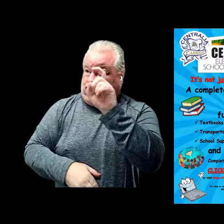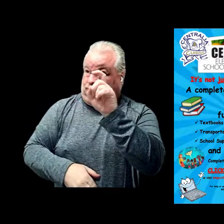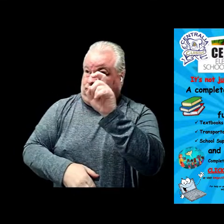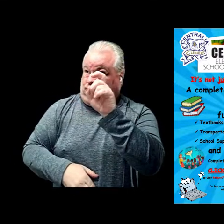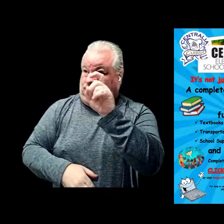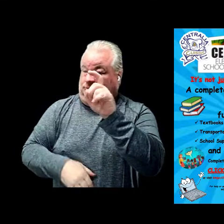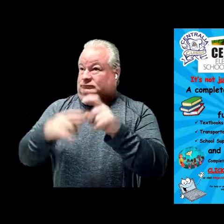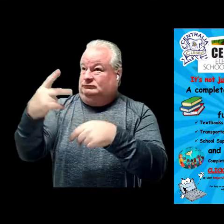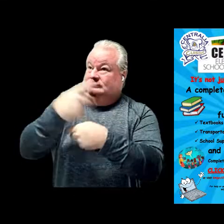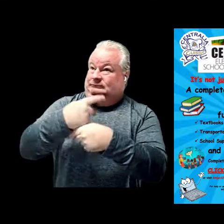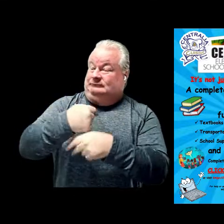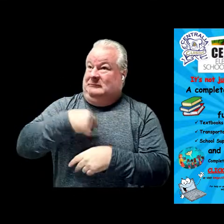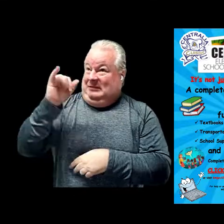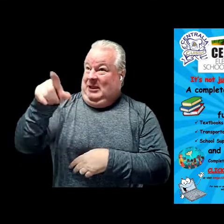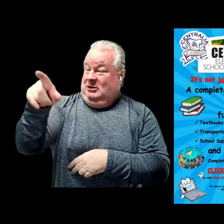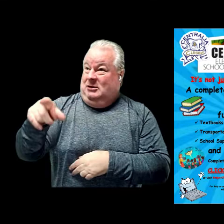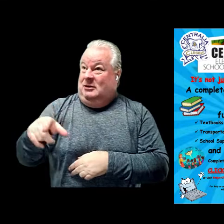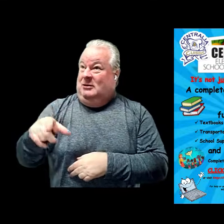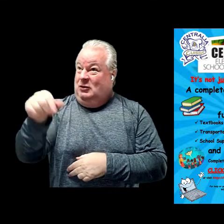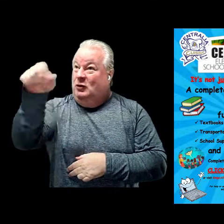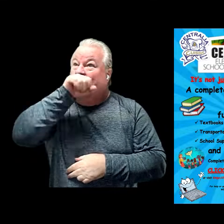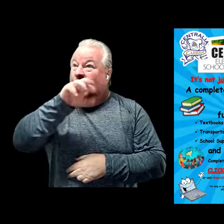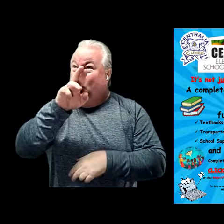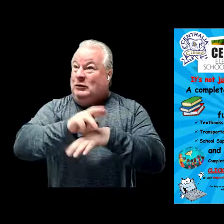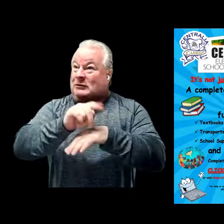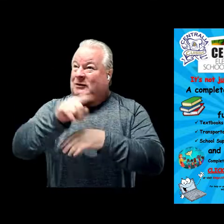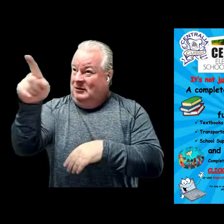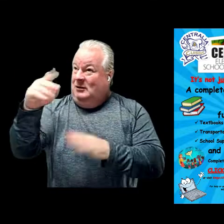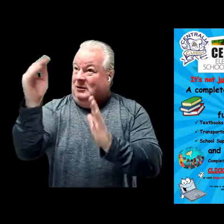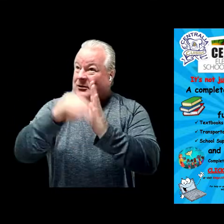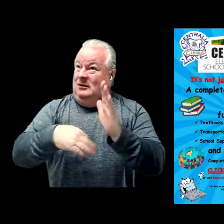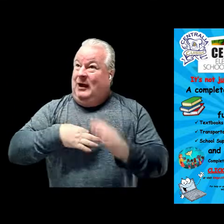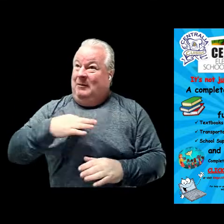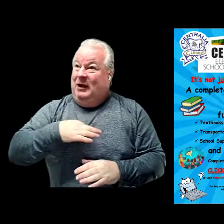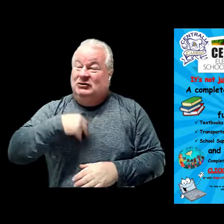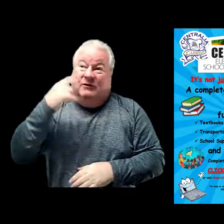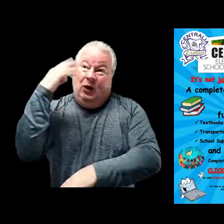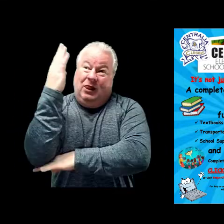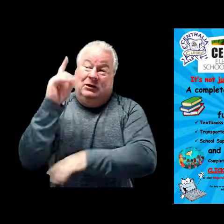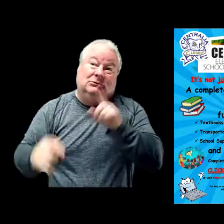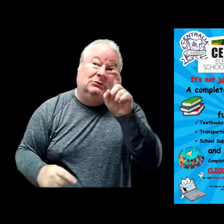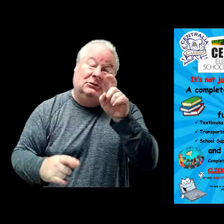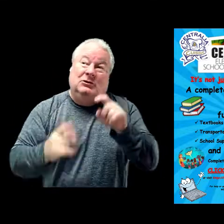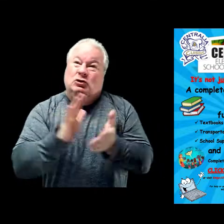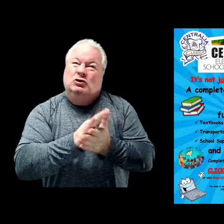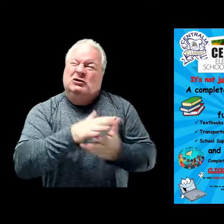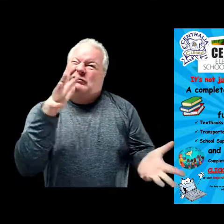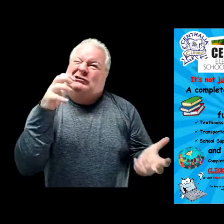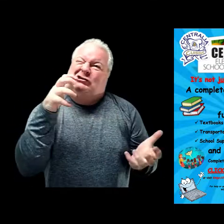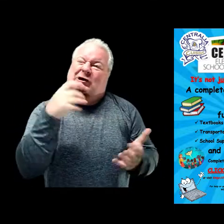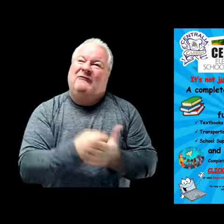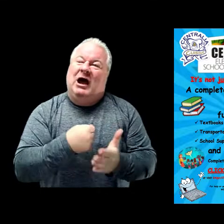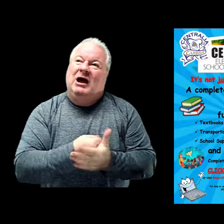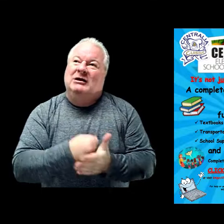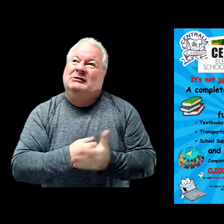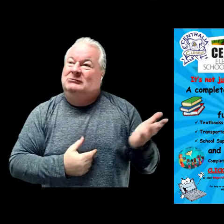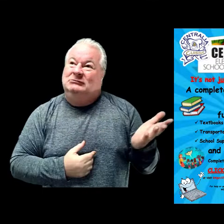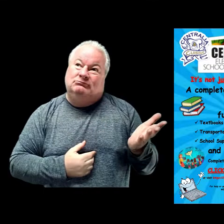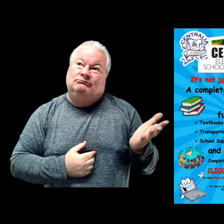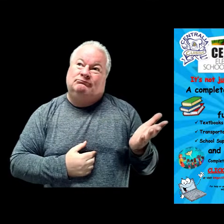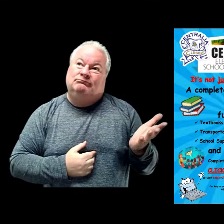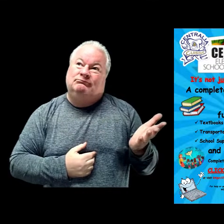mom and dad, or whoever takes care of me, did we turn in our lunch application so that my school can get as much funding as